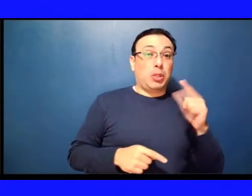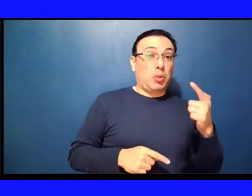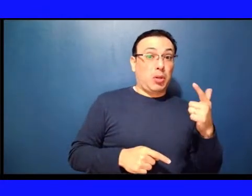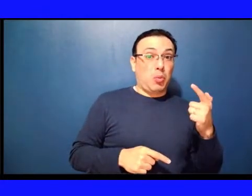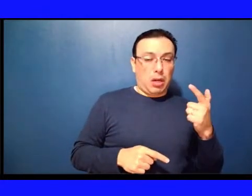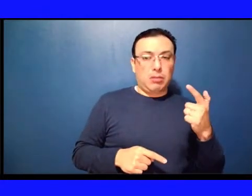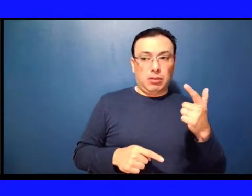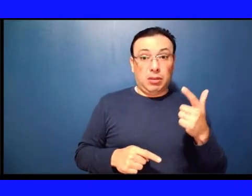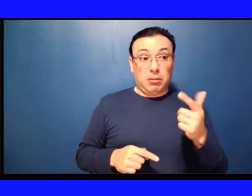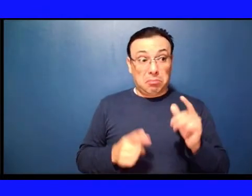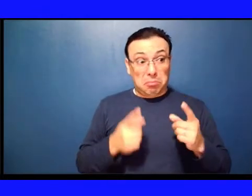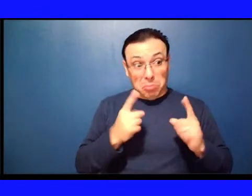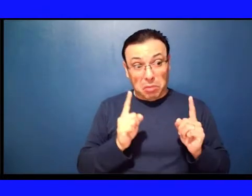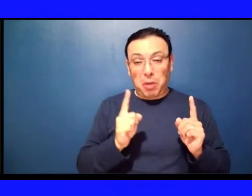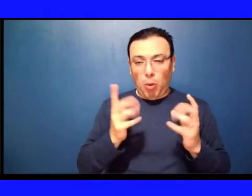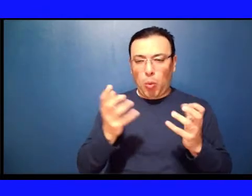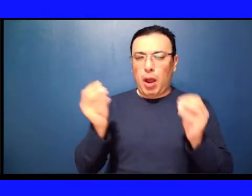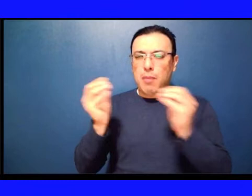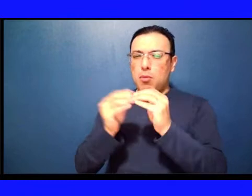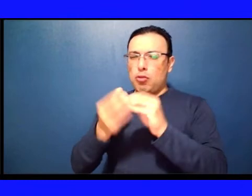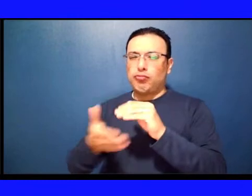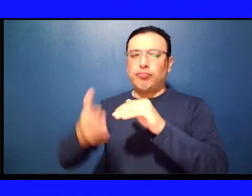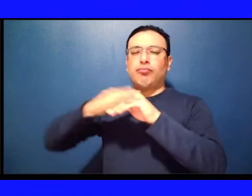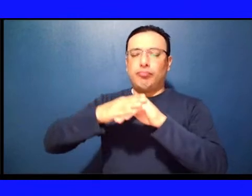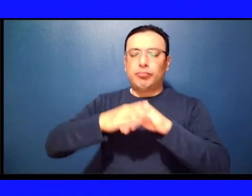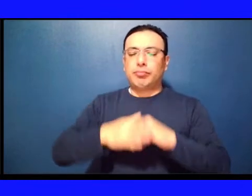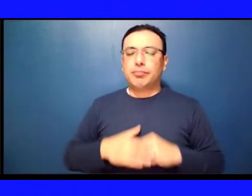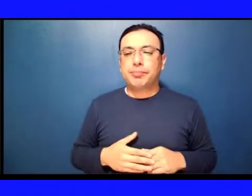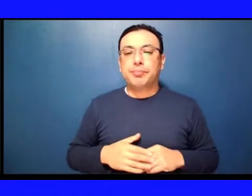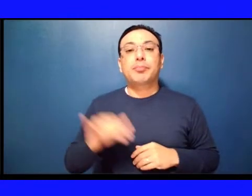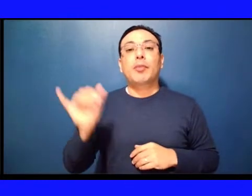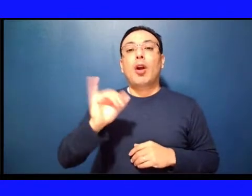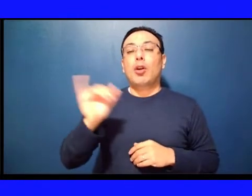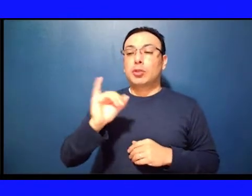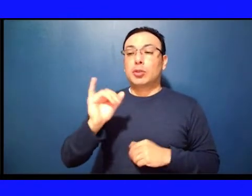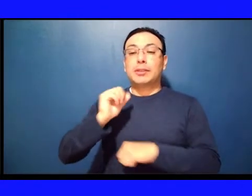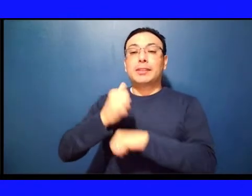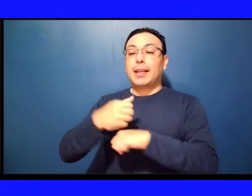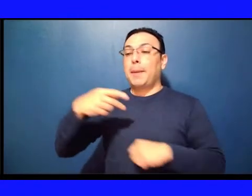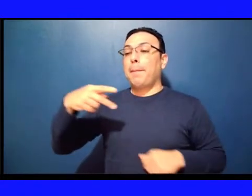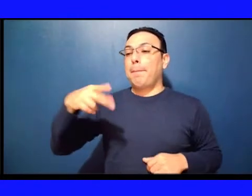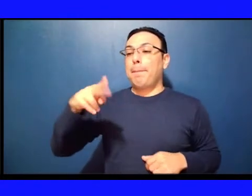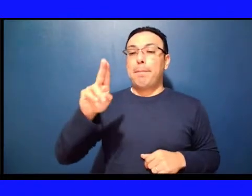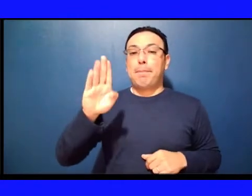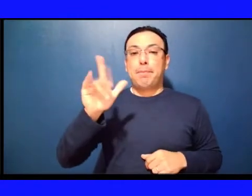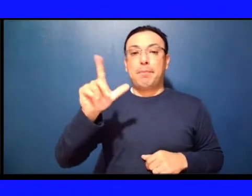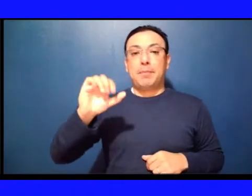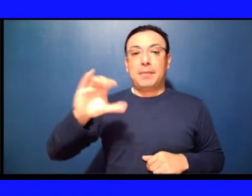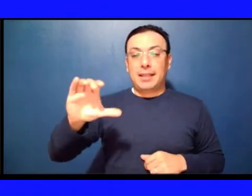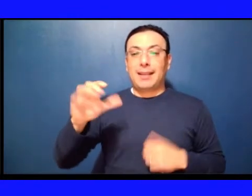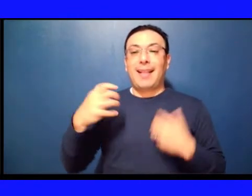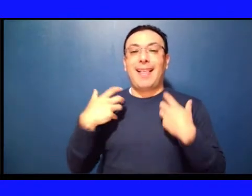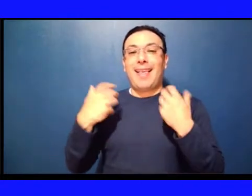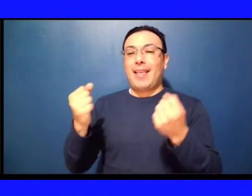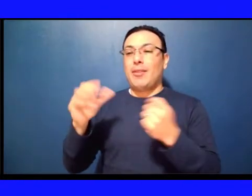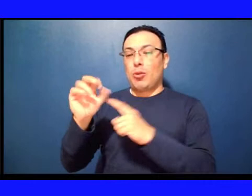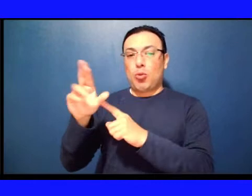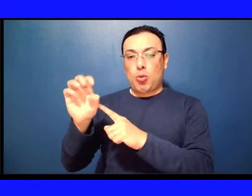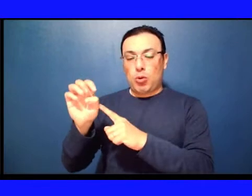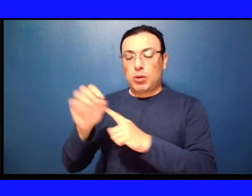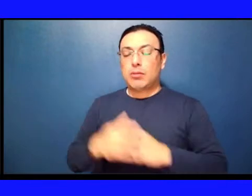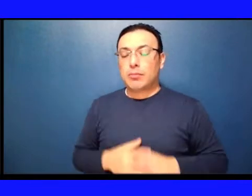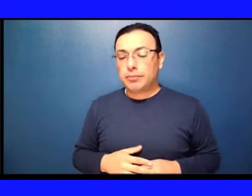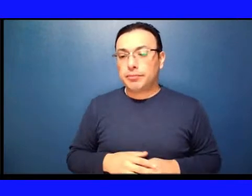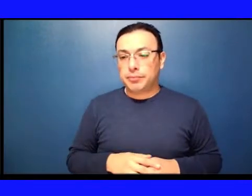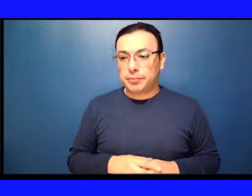year, particularly with reducing denials and a few new key contracts with insurers. Our ambulatory care